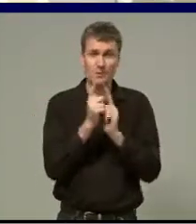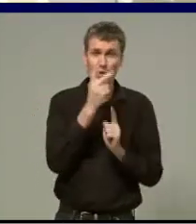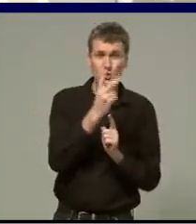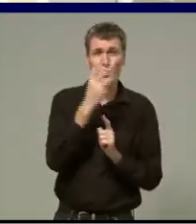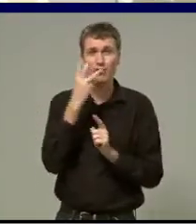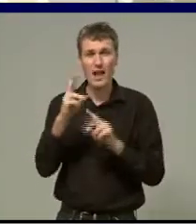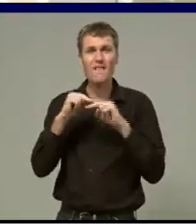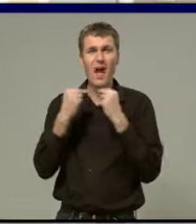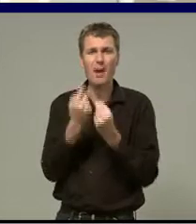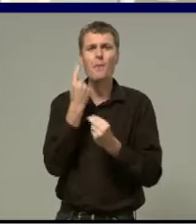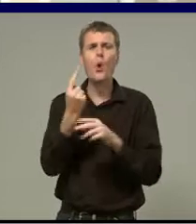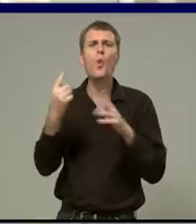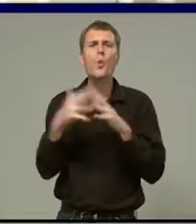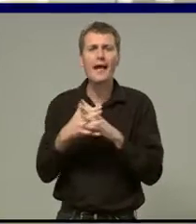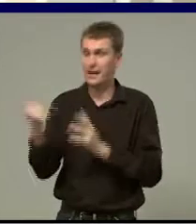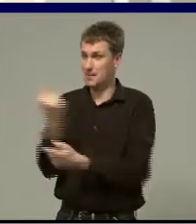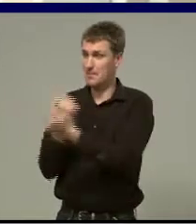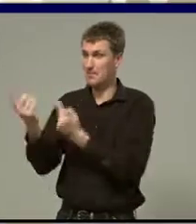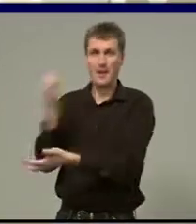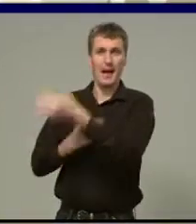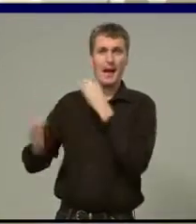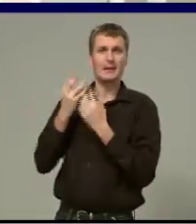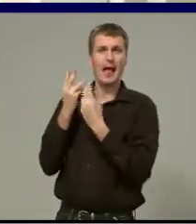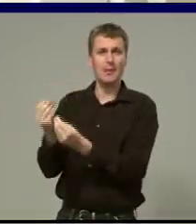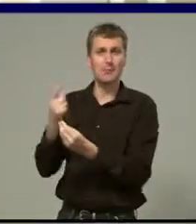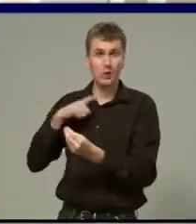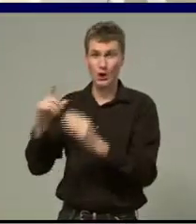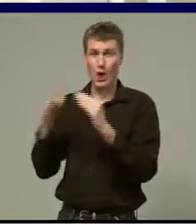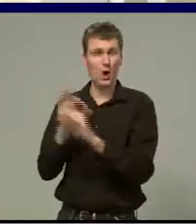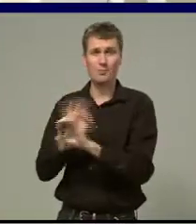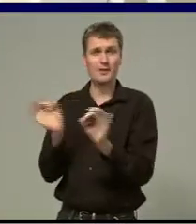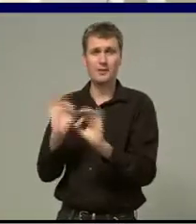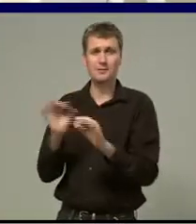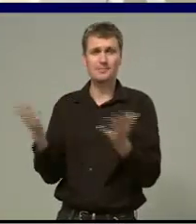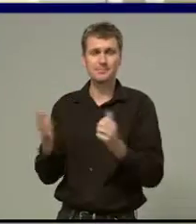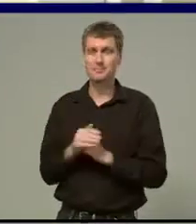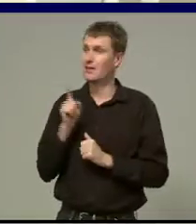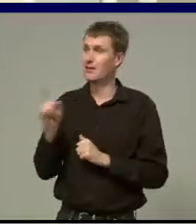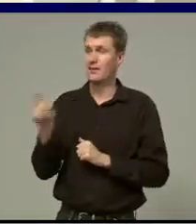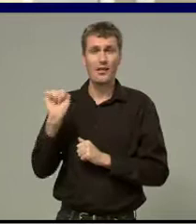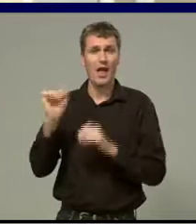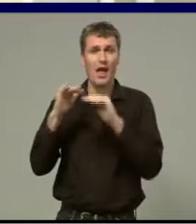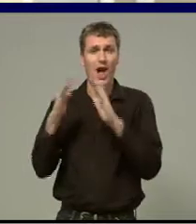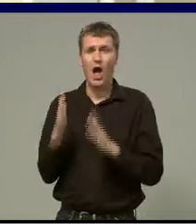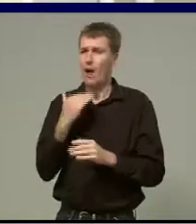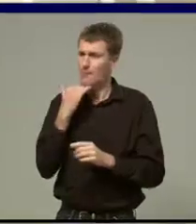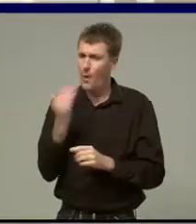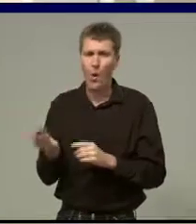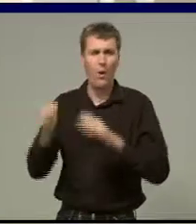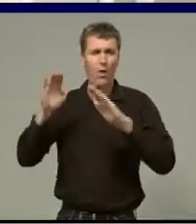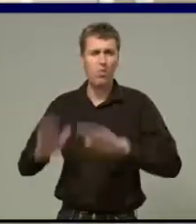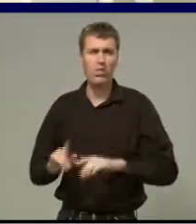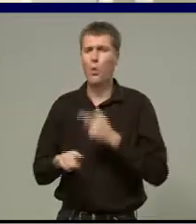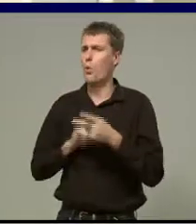who come and ask for help because they're homeless. They're in substandard homes, or they're in homes